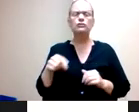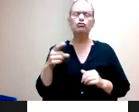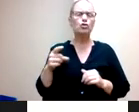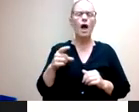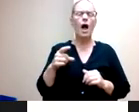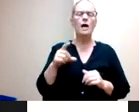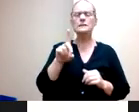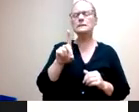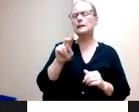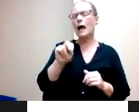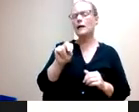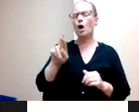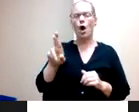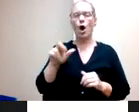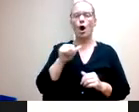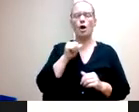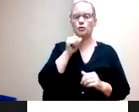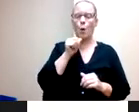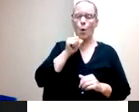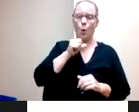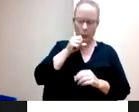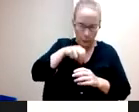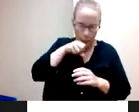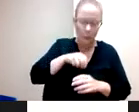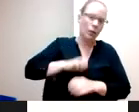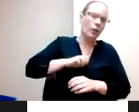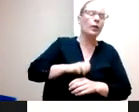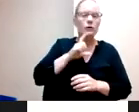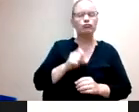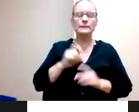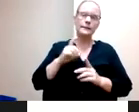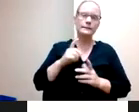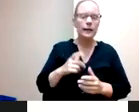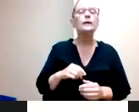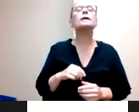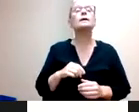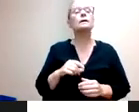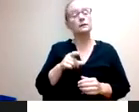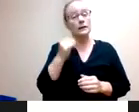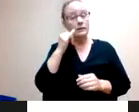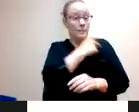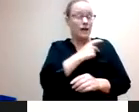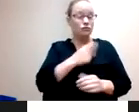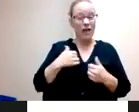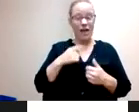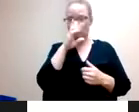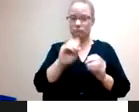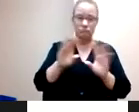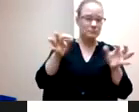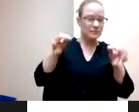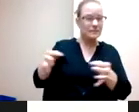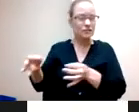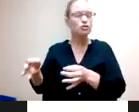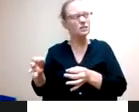resuscitate or not. They add additional choices if the patient has absolute, you know, black and white decisions on